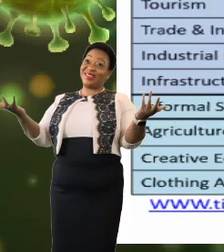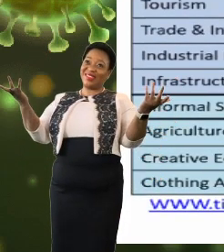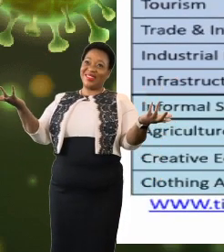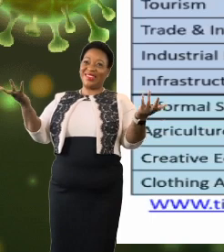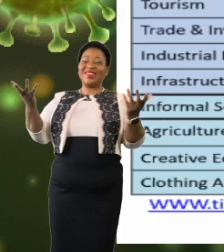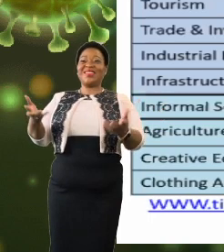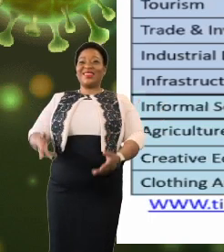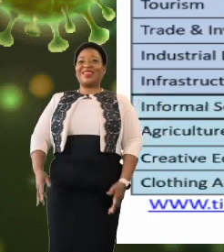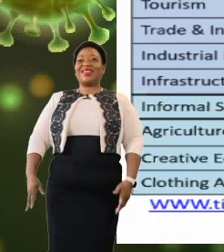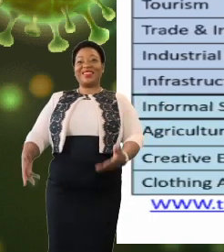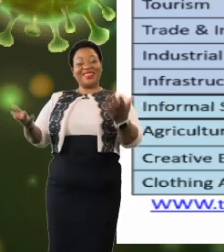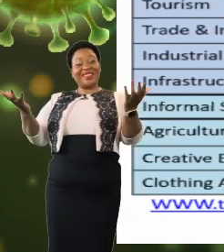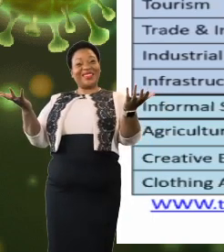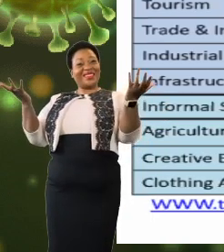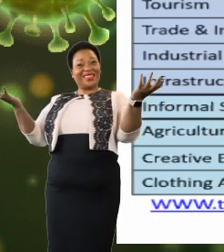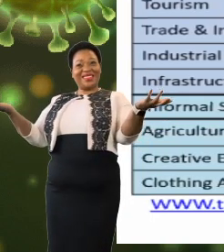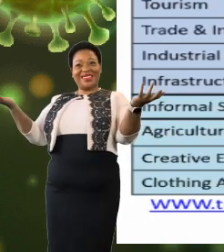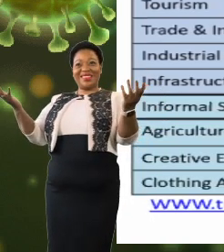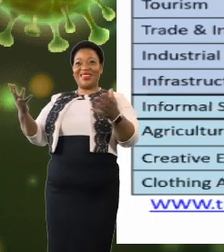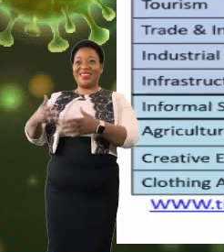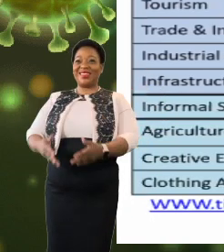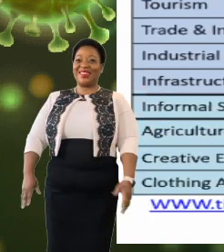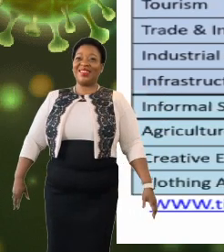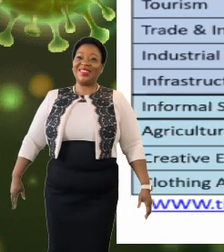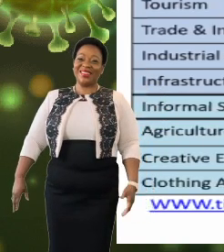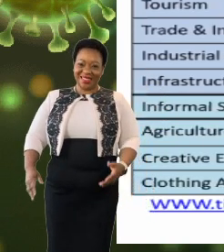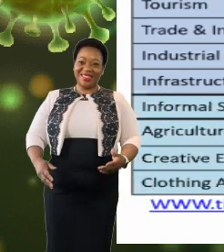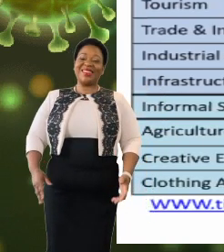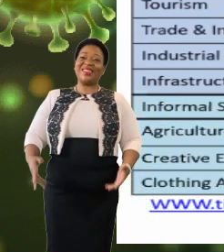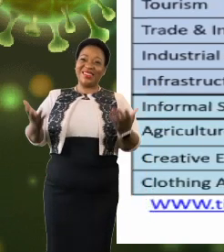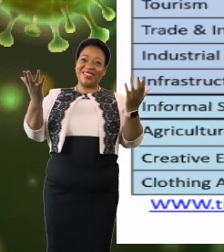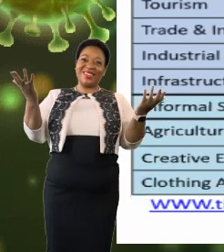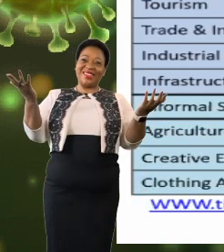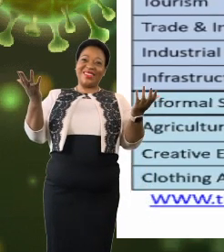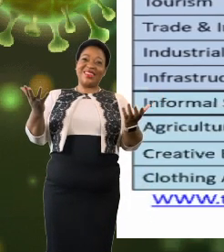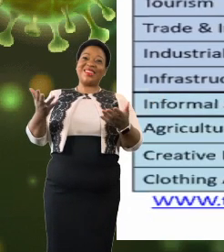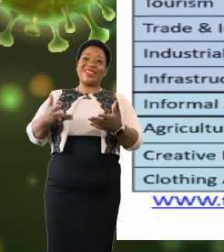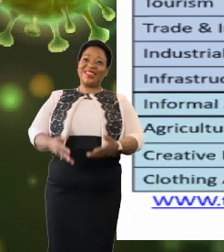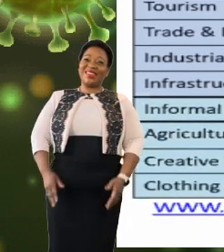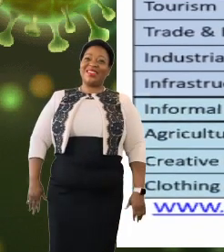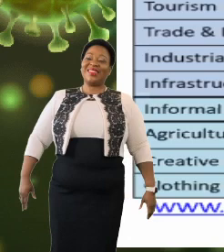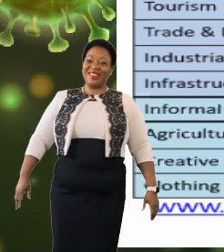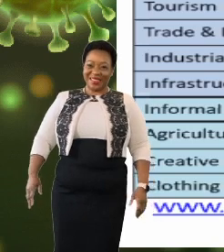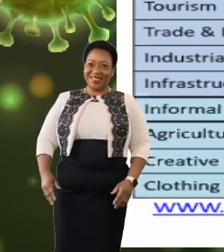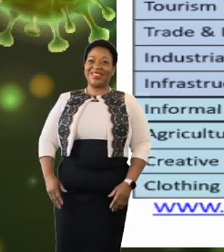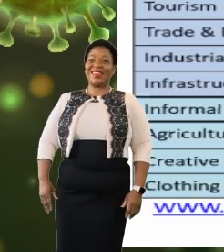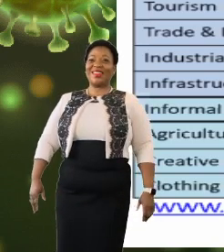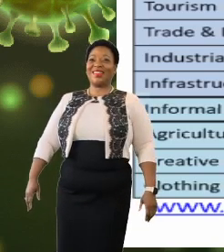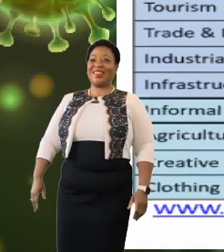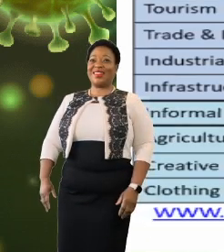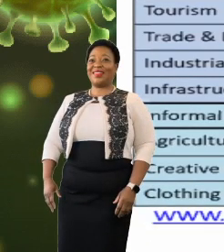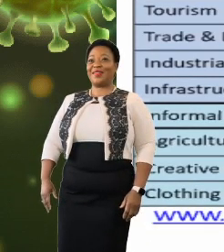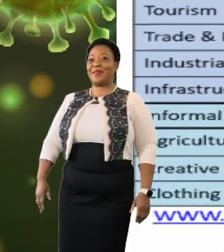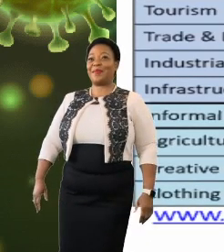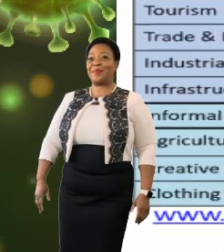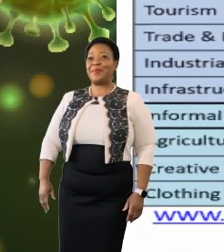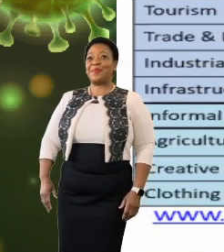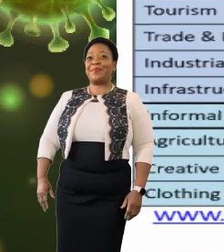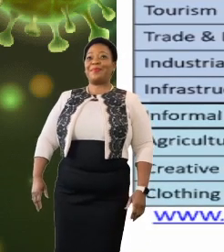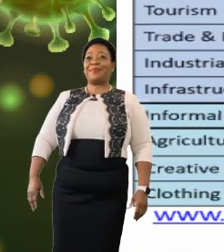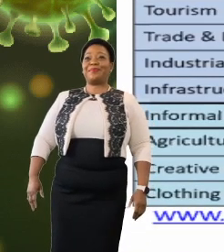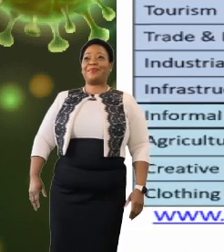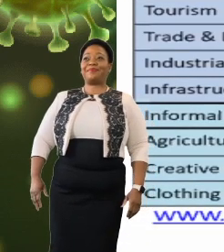of April. And then on Friday, starting first thing in the morning with the informal sector.